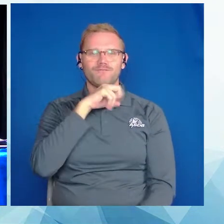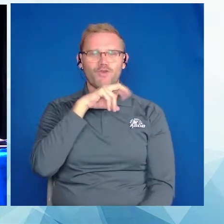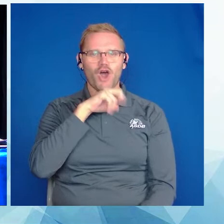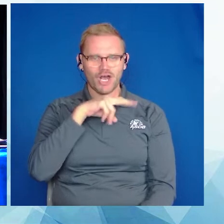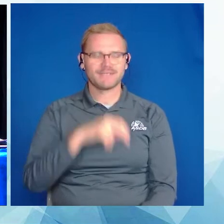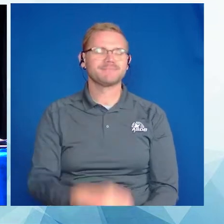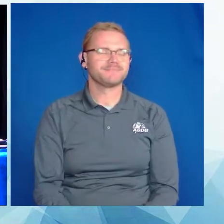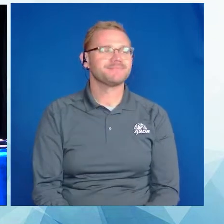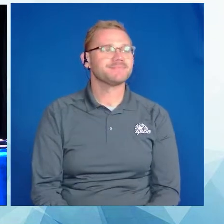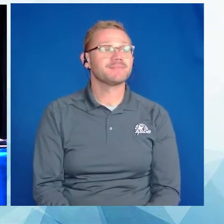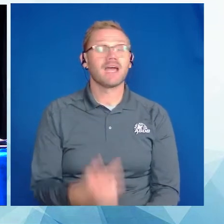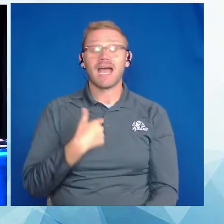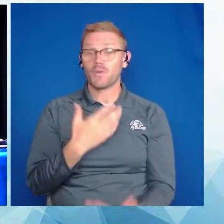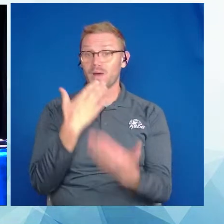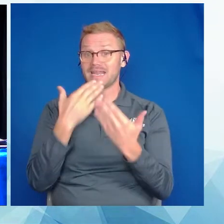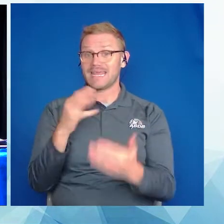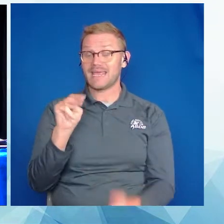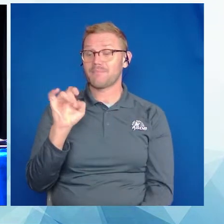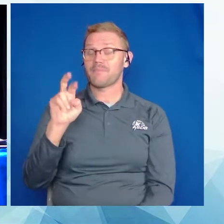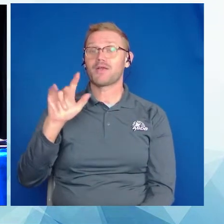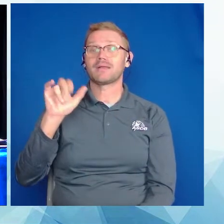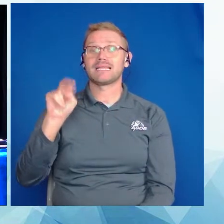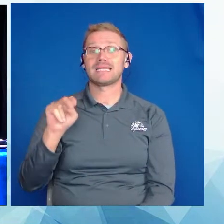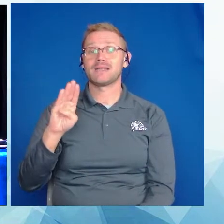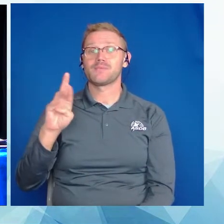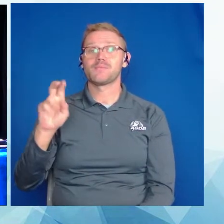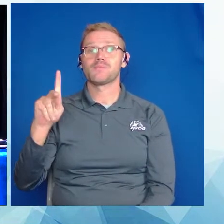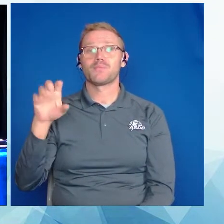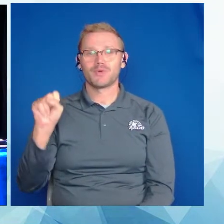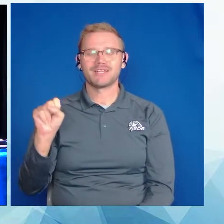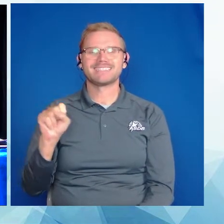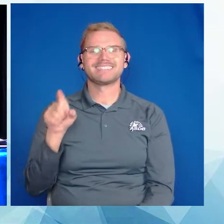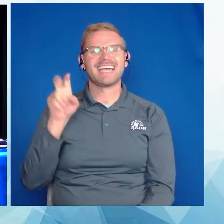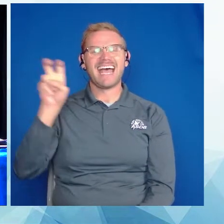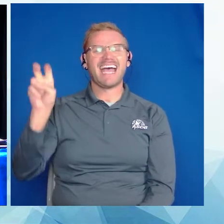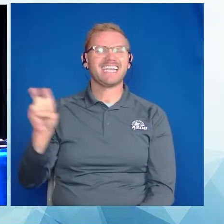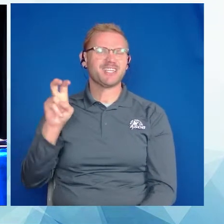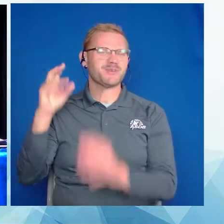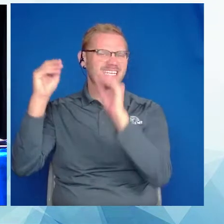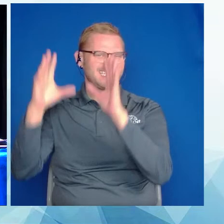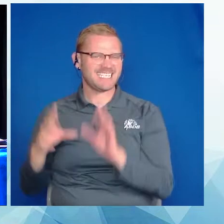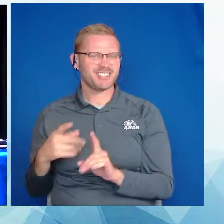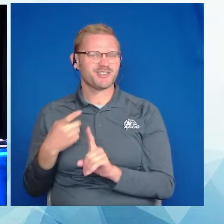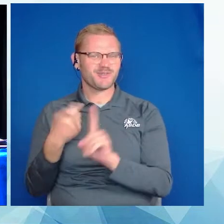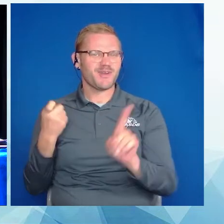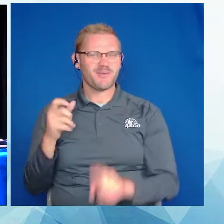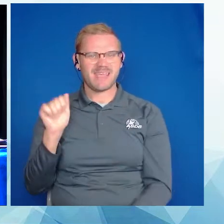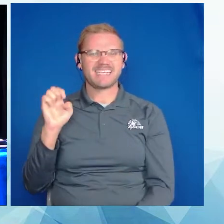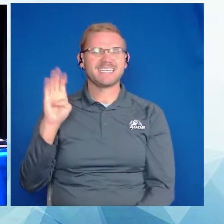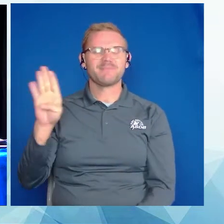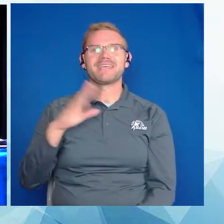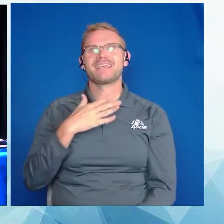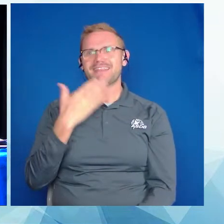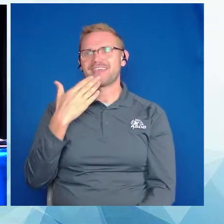And I do want to thank Marilyn Brooks, an ASDB itinerant teacher, for sharing that book with me.